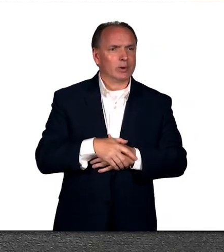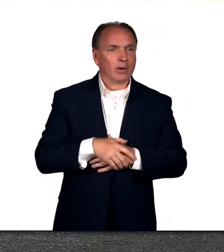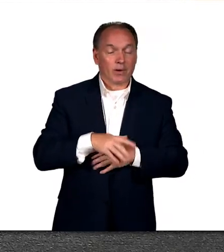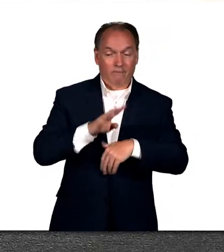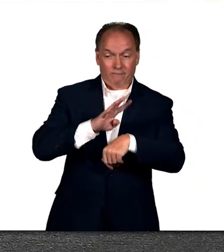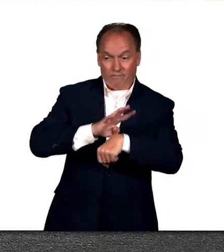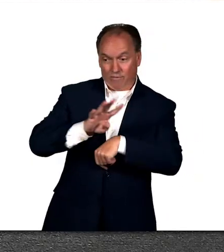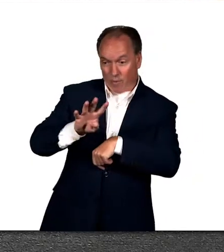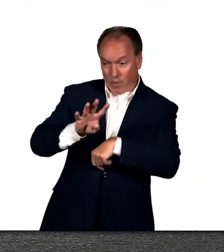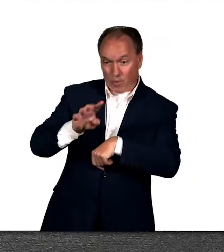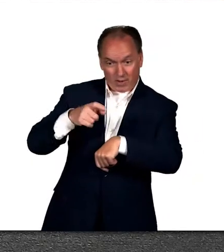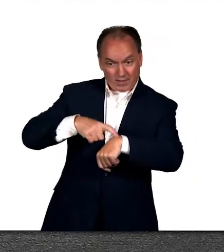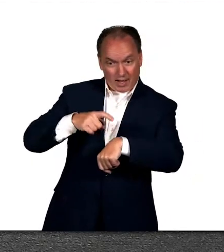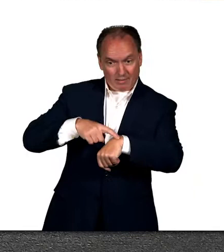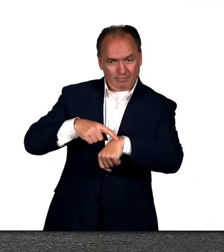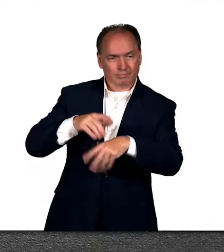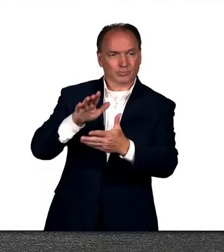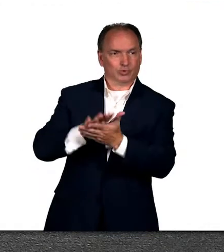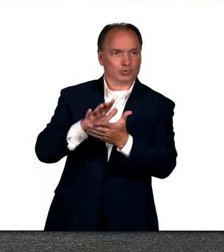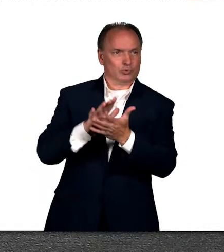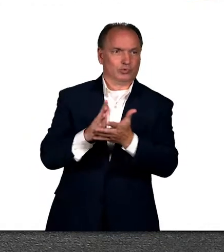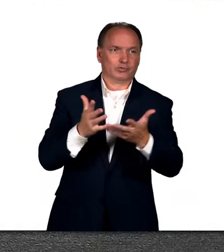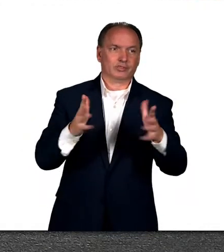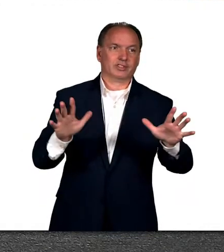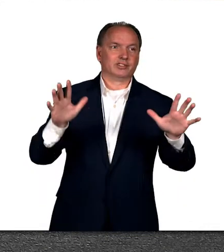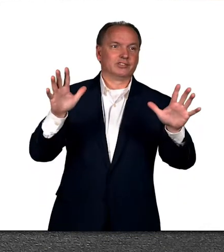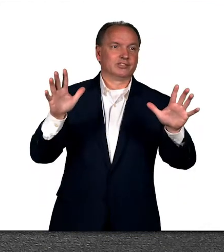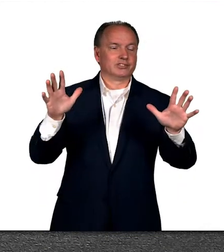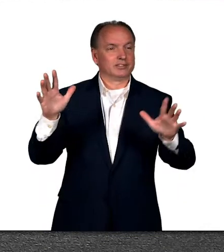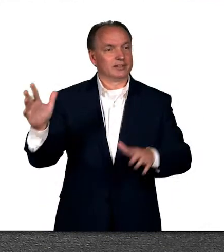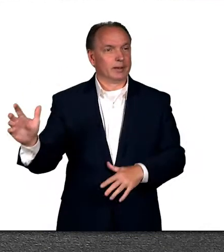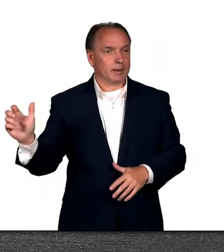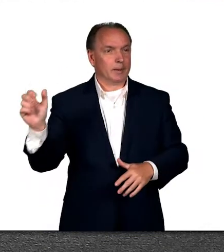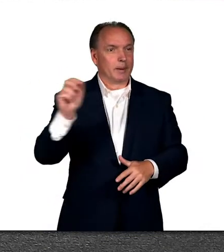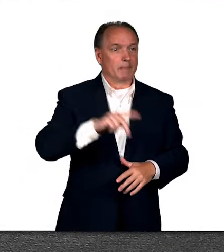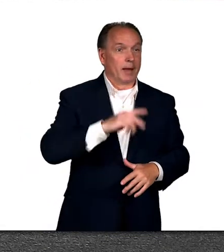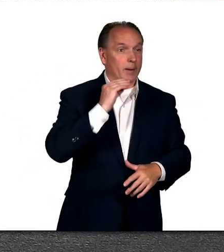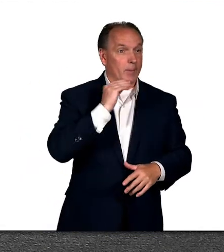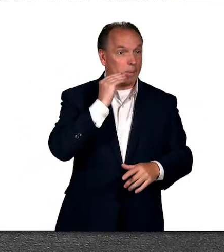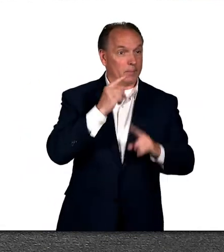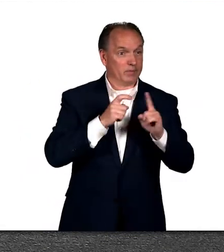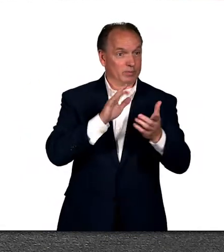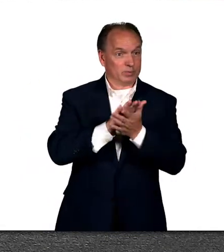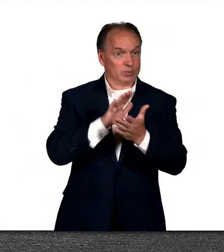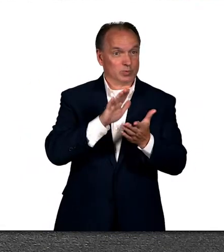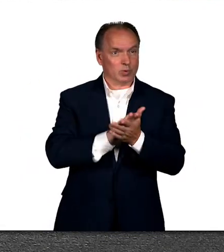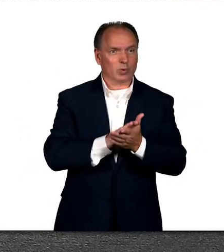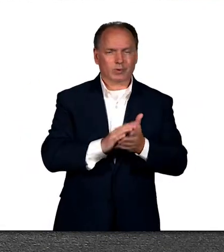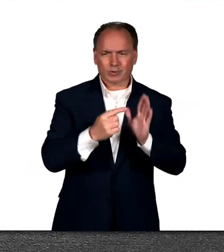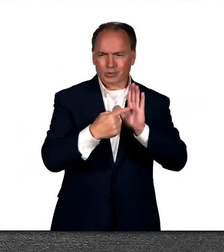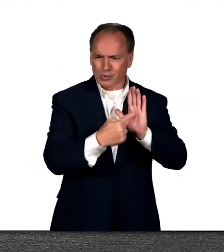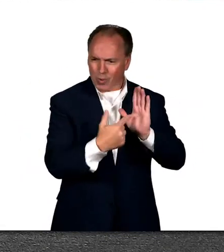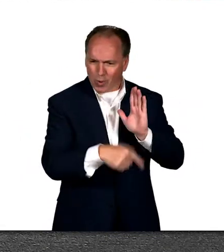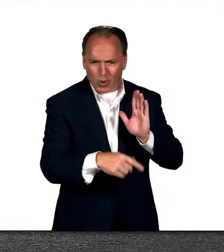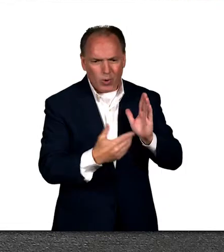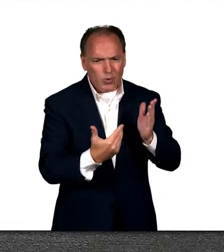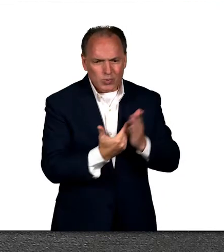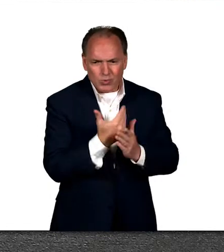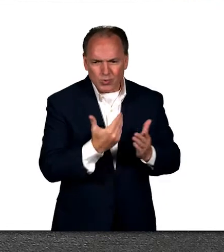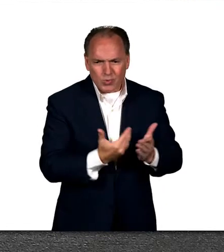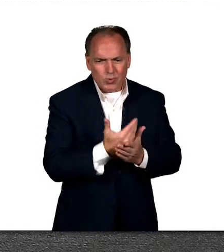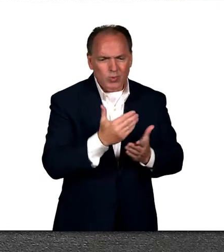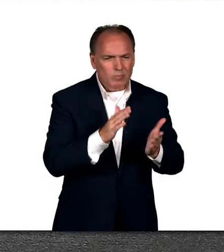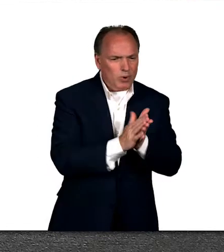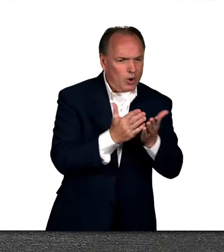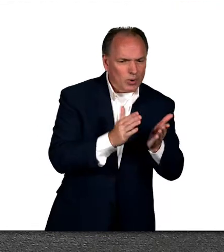At 4 o'clock, Sally and Sam come home from school. They show Mrs. Brown their new books and pencils. Oh, it's fun